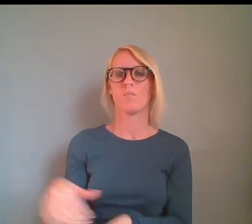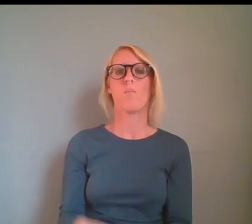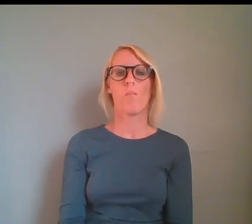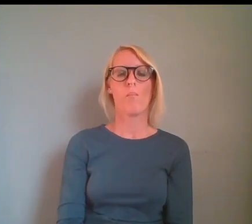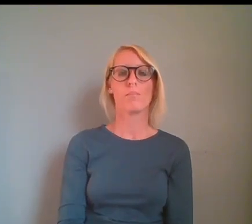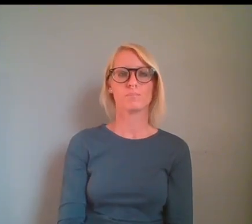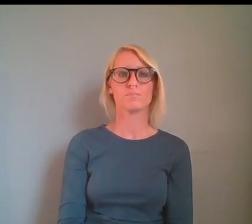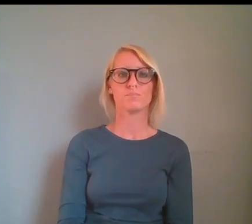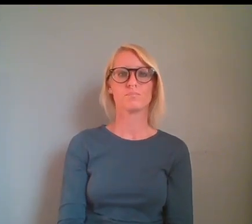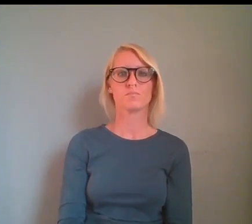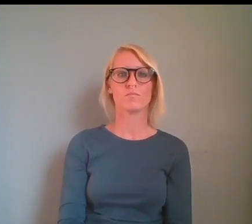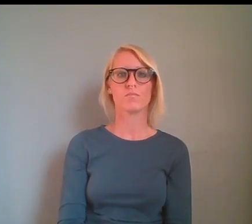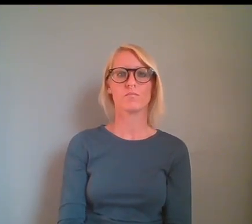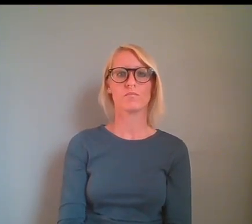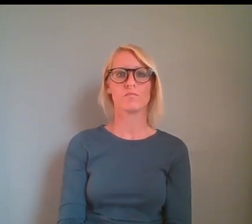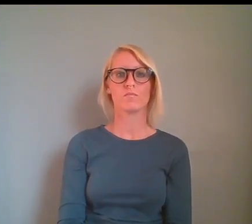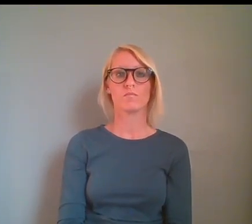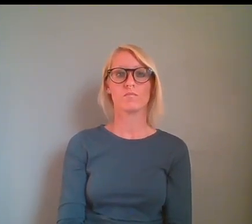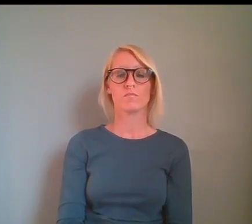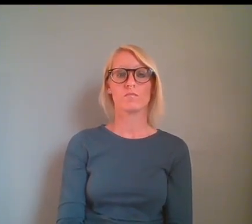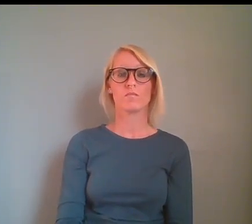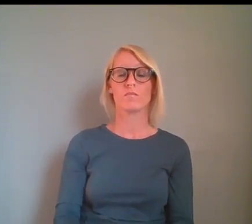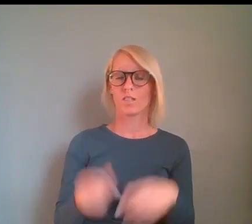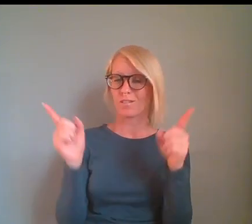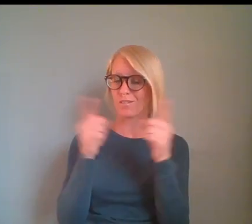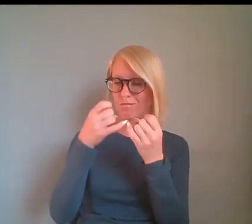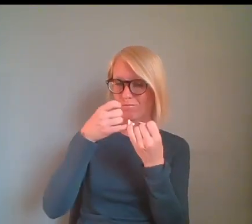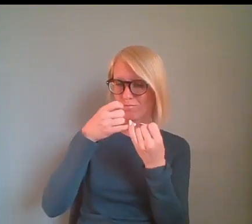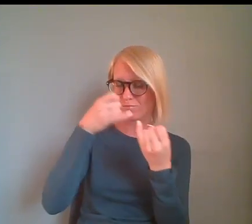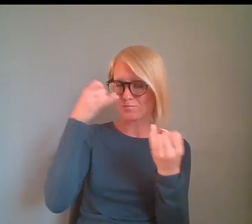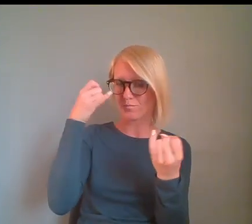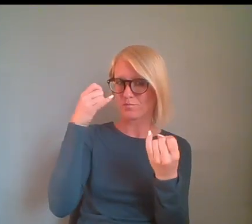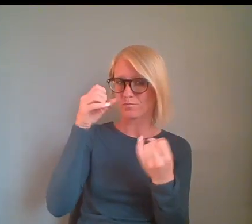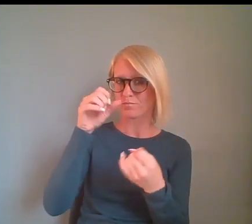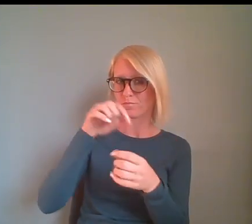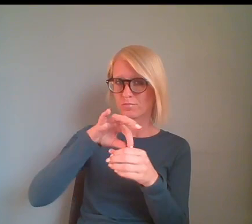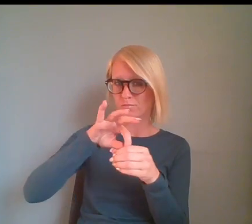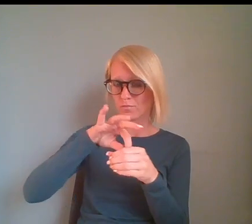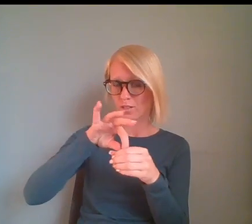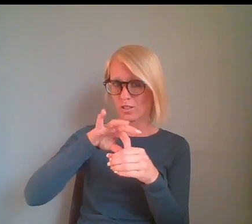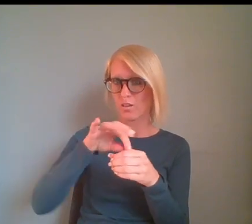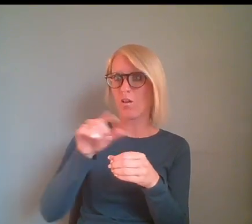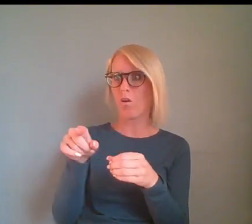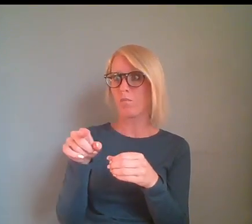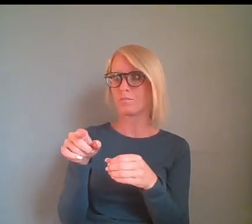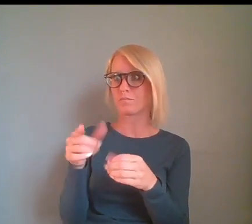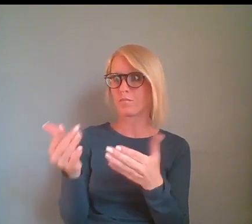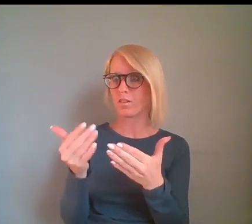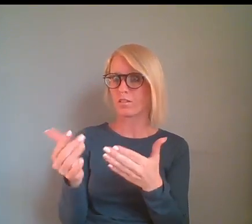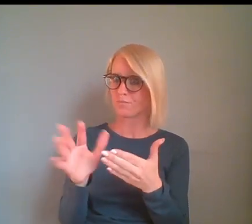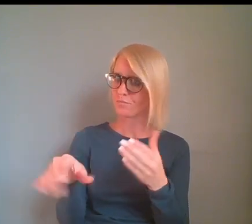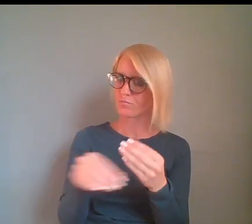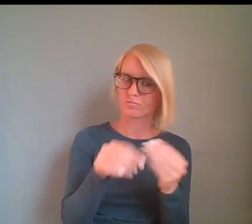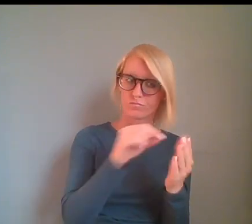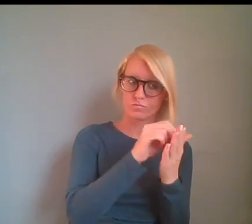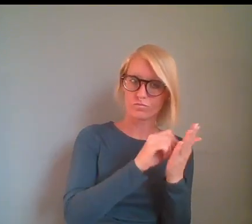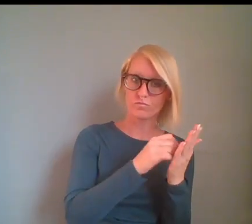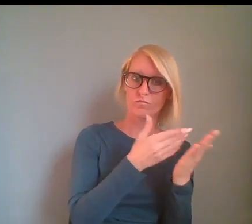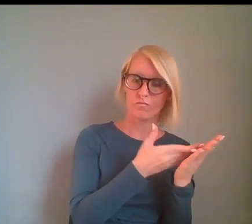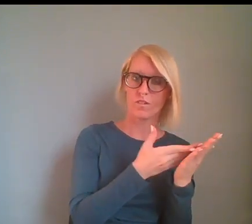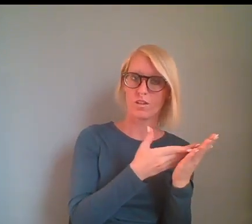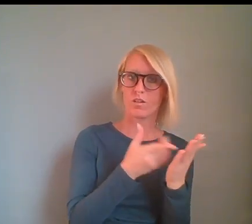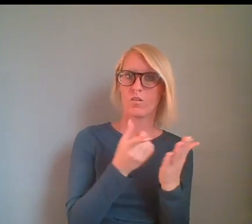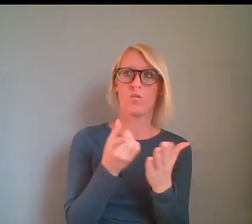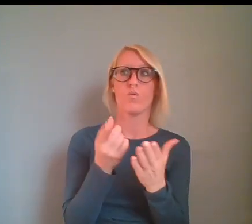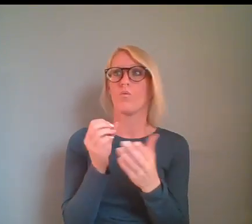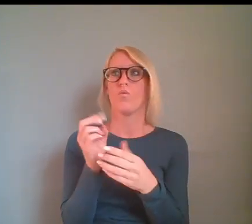So you can do really thin tea. So you might want to write these things down so you remember how you can finish it, or you